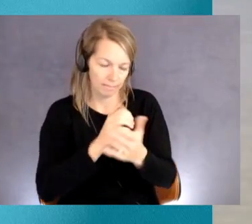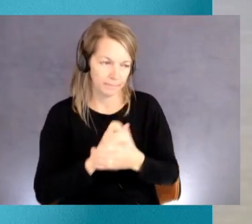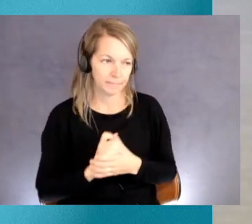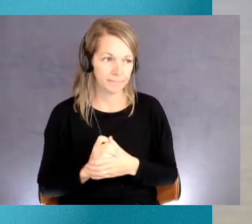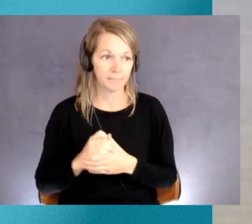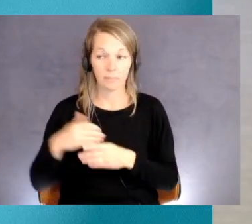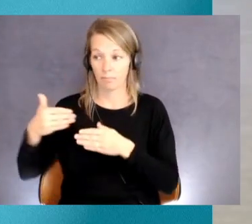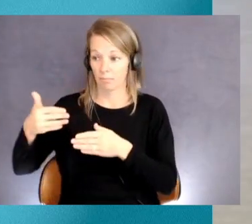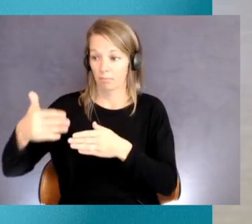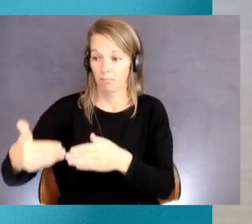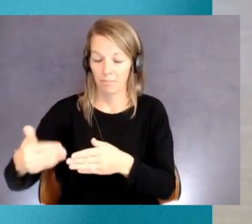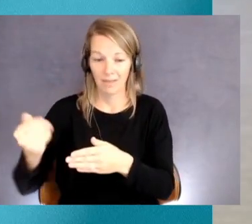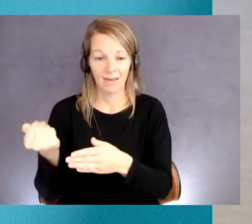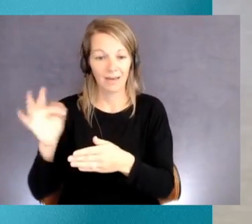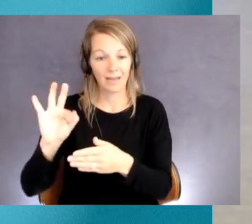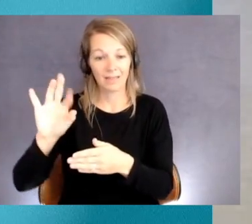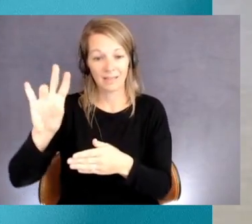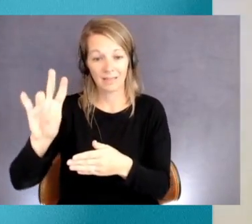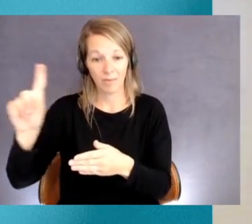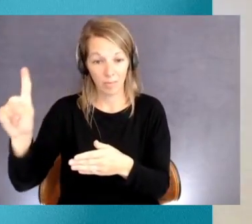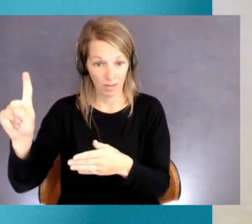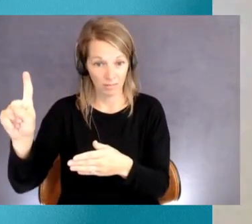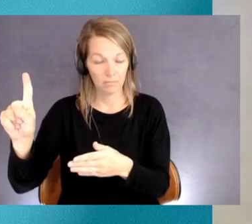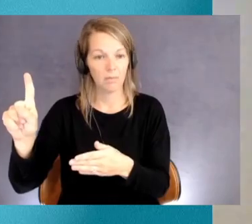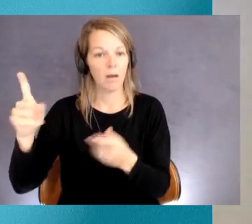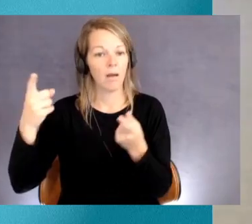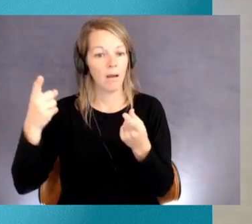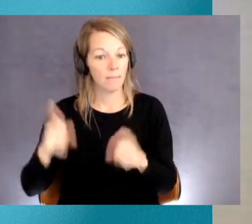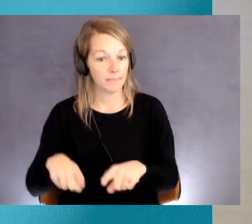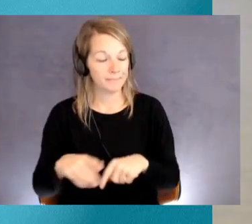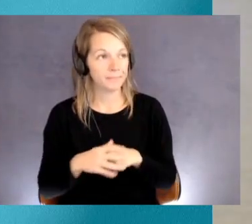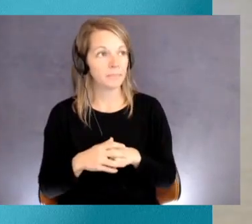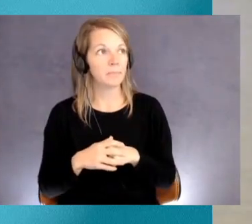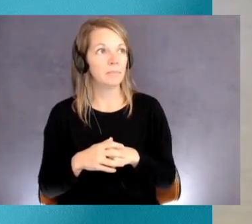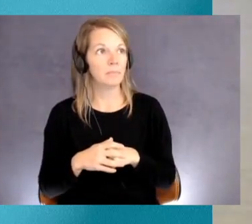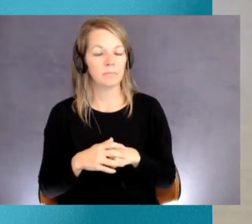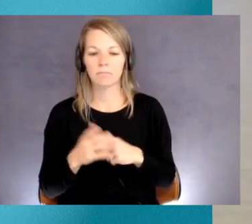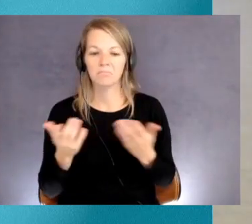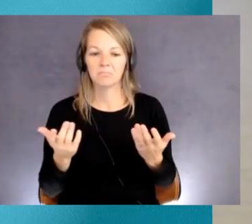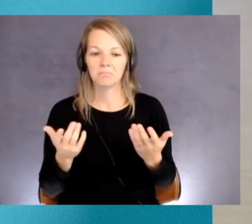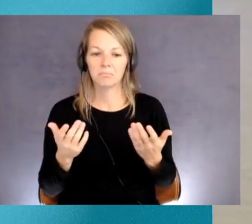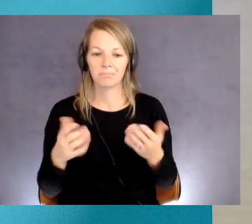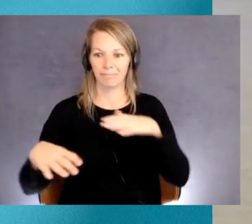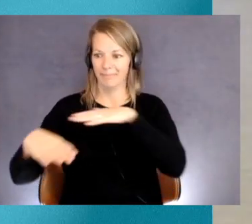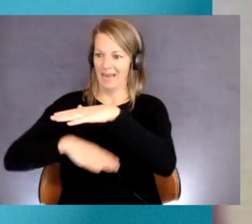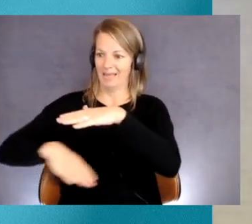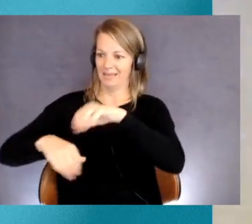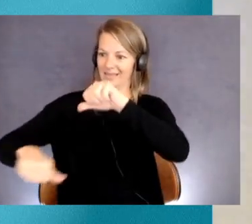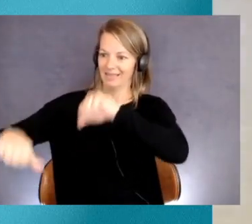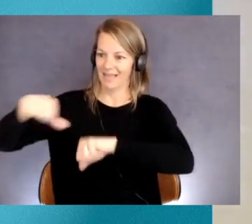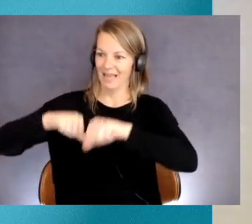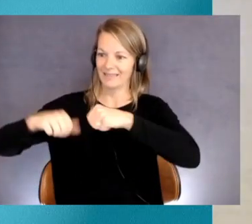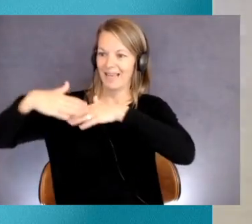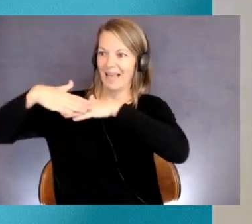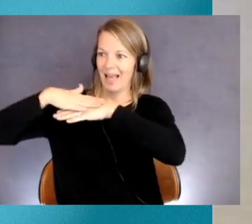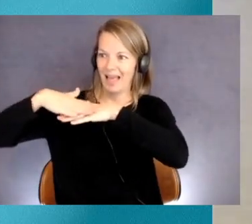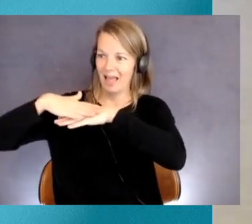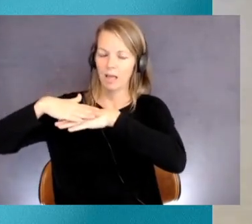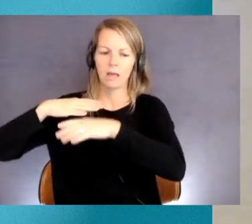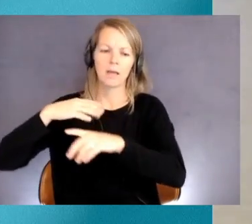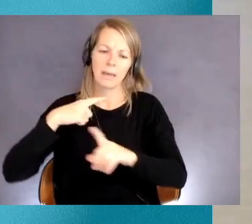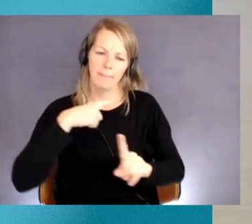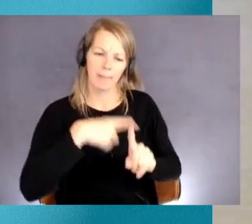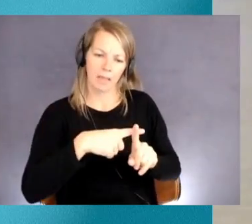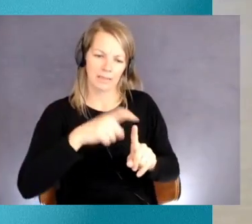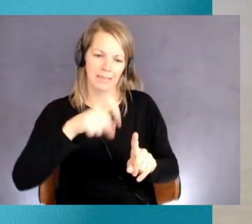1971, that led us to understanding that you couldn't just have basic science without clinical, right? This is